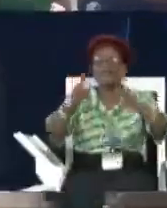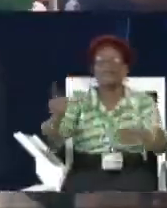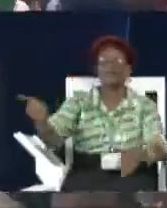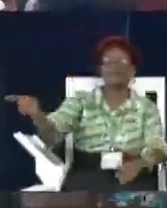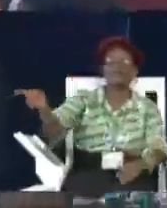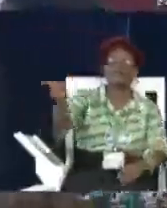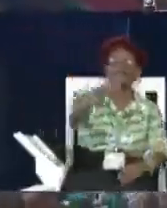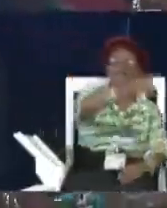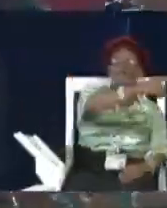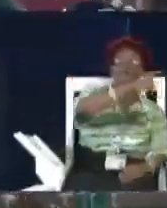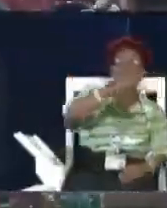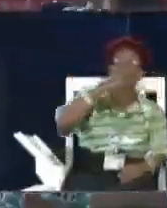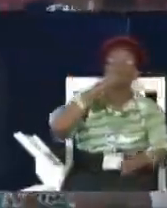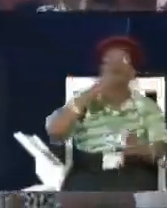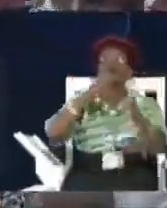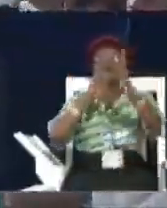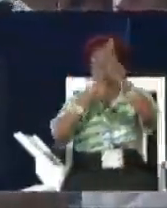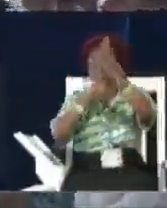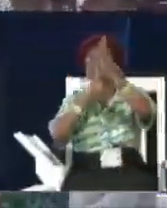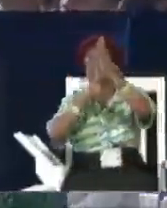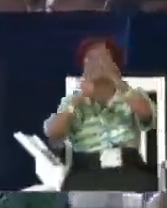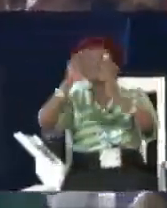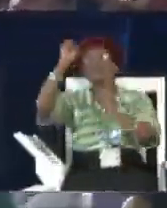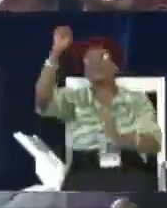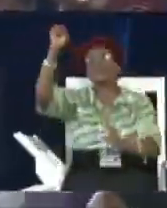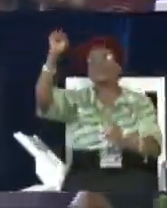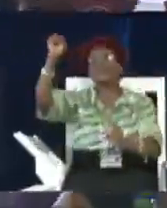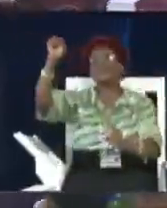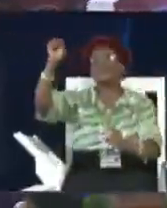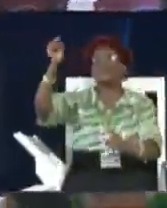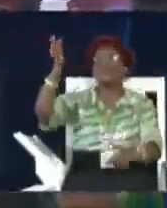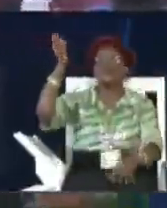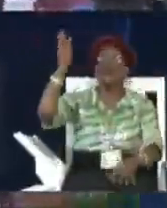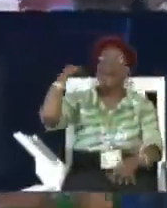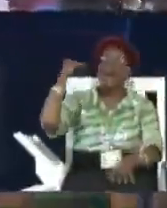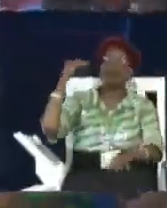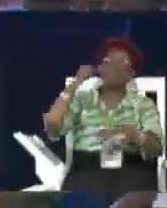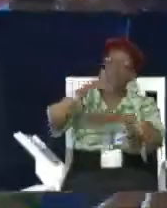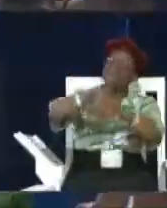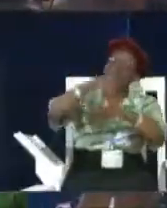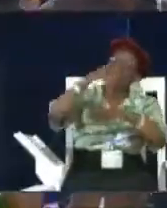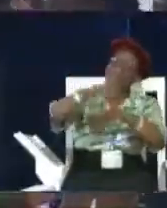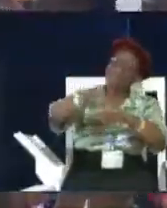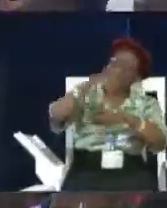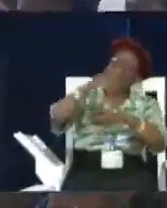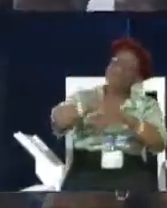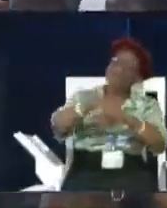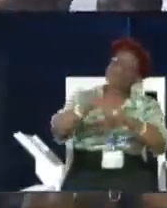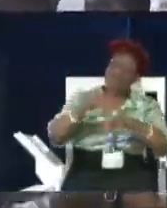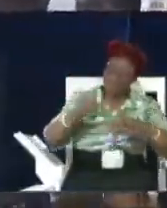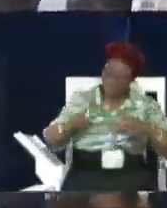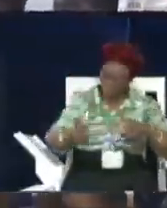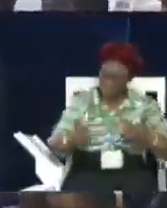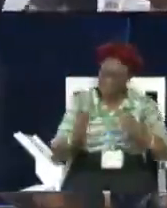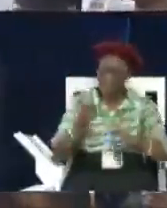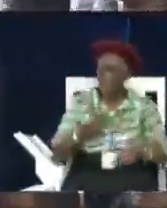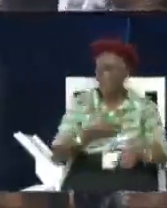So let's do it again. Let's praise him. Let's give him all the glory,